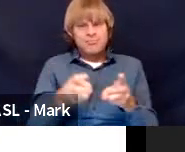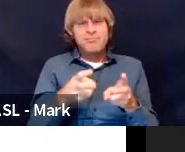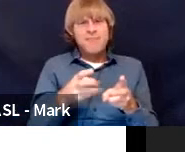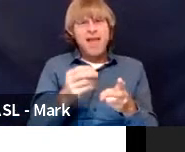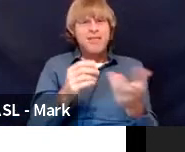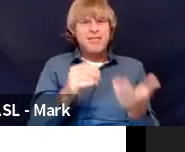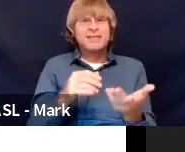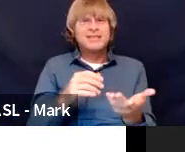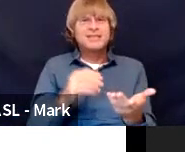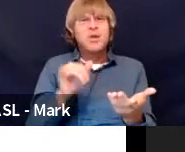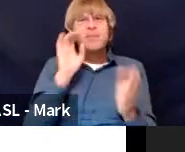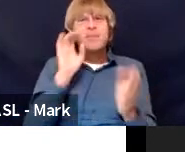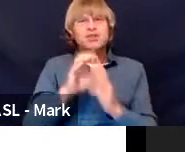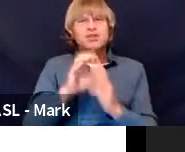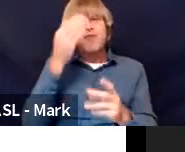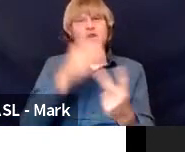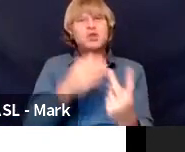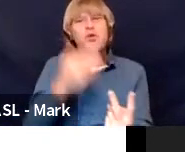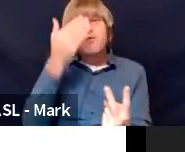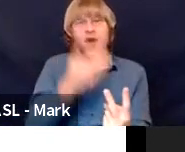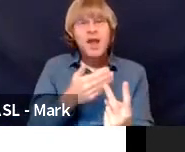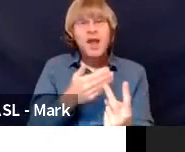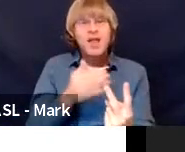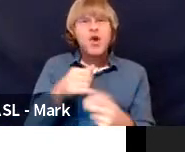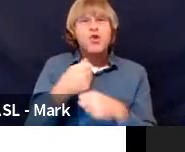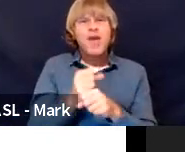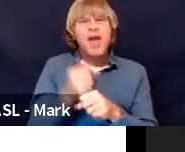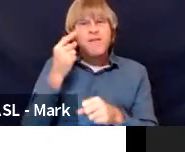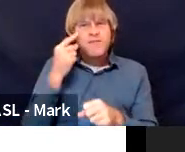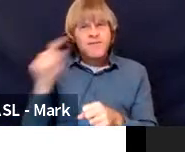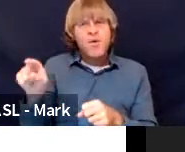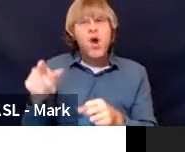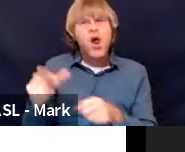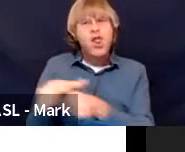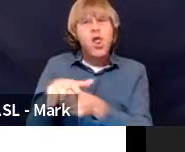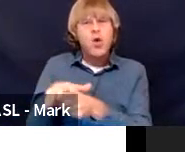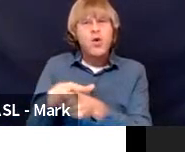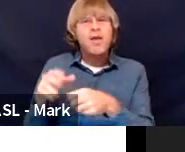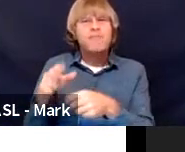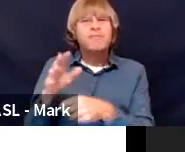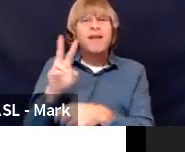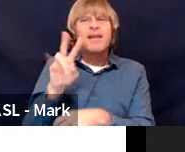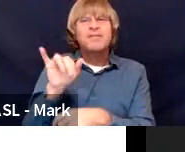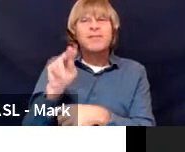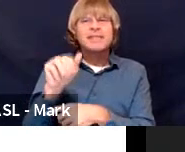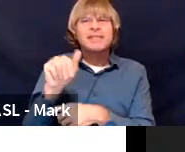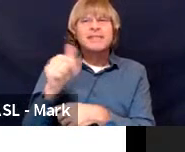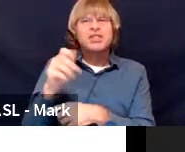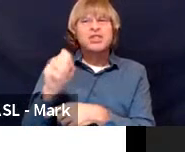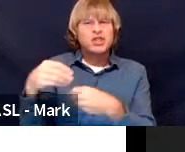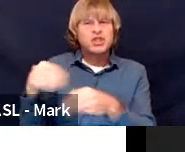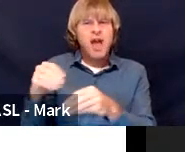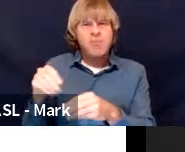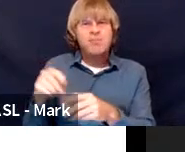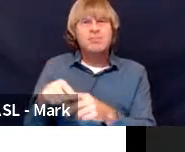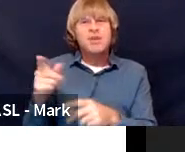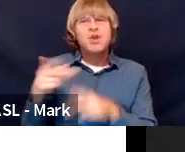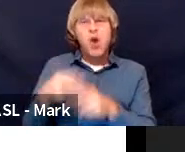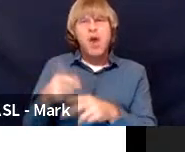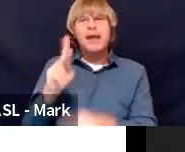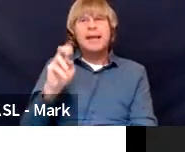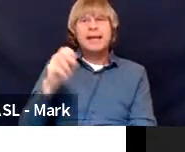front were created for a local vintage shop named Keeper's